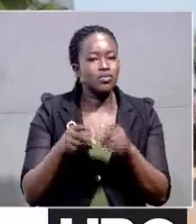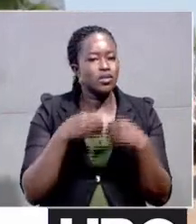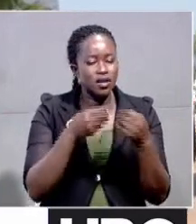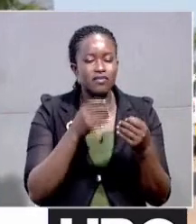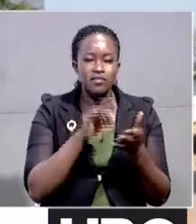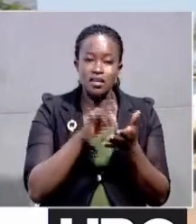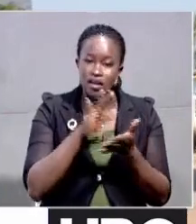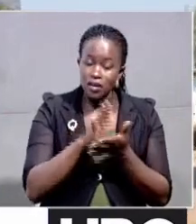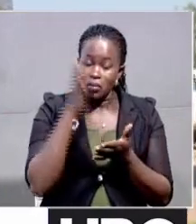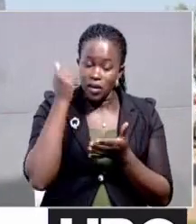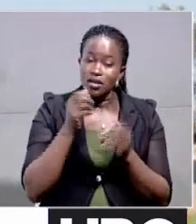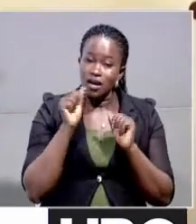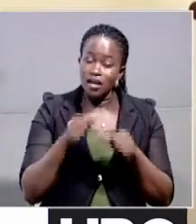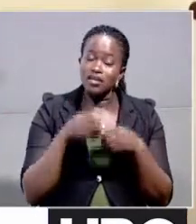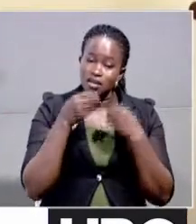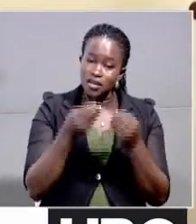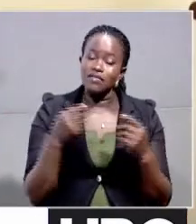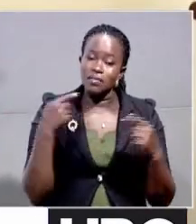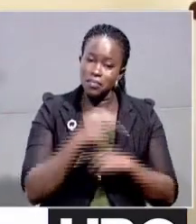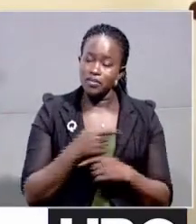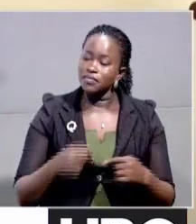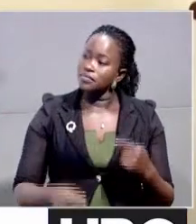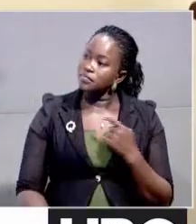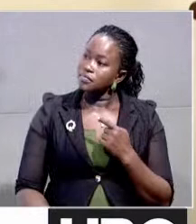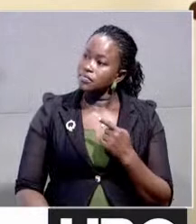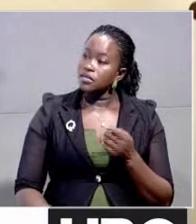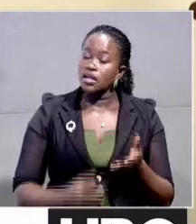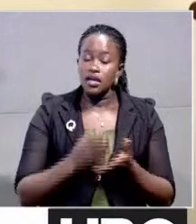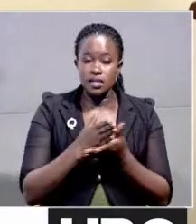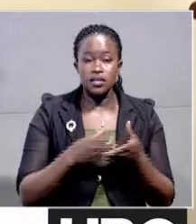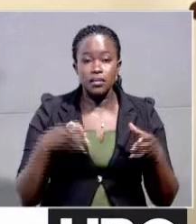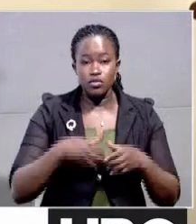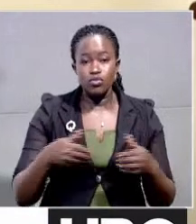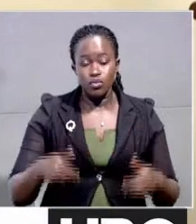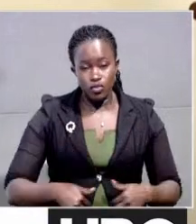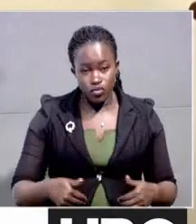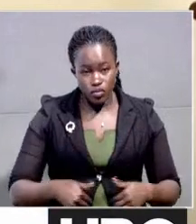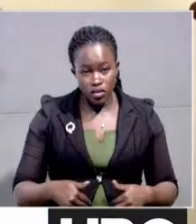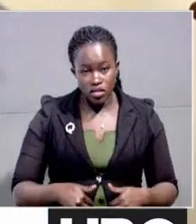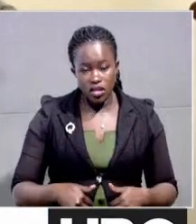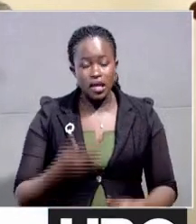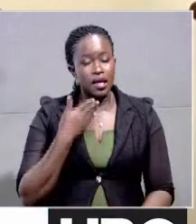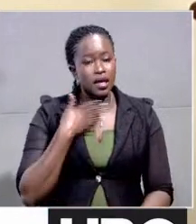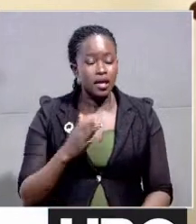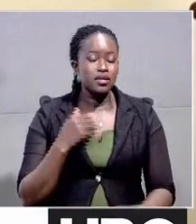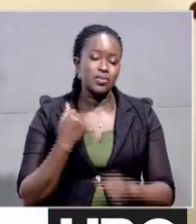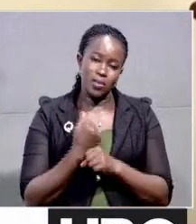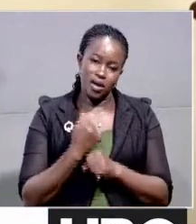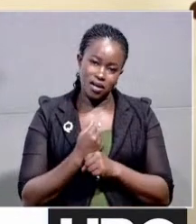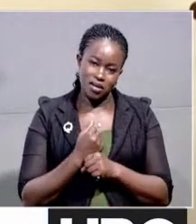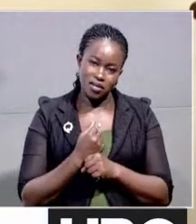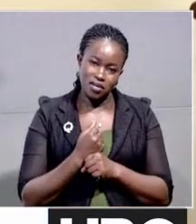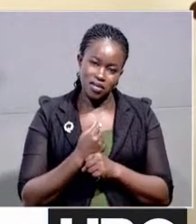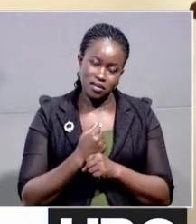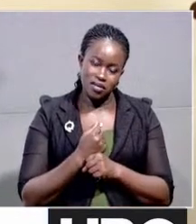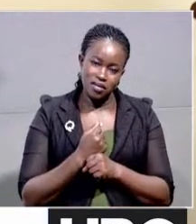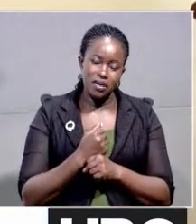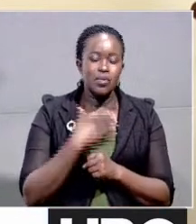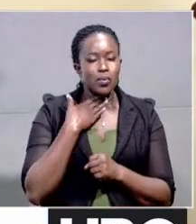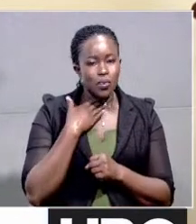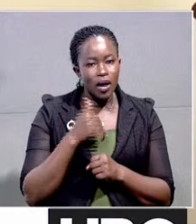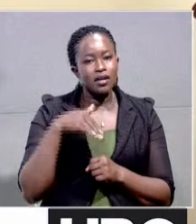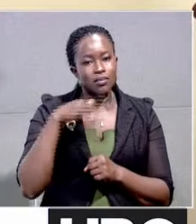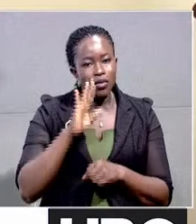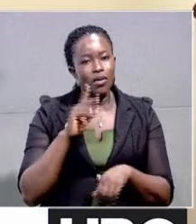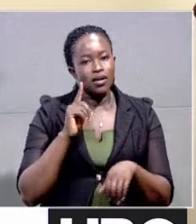persuasion to join the bandwagon. Some youth who do not like work, they want to spend more